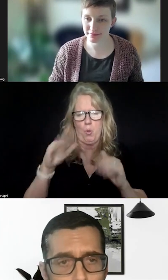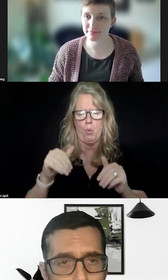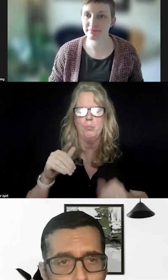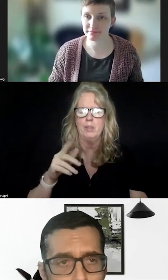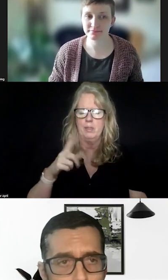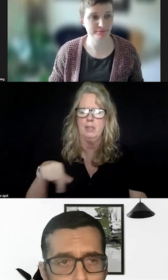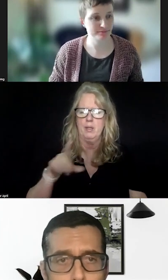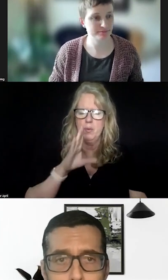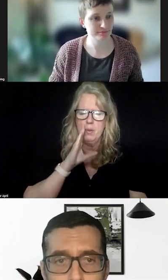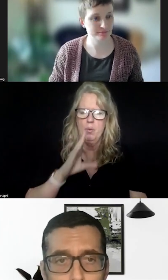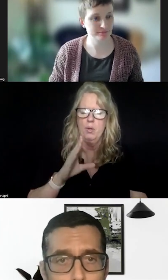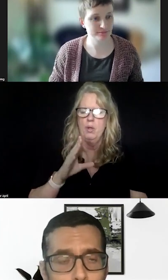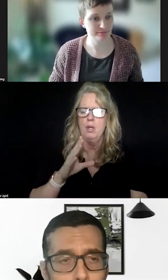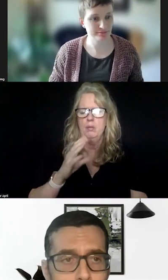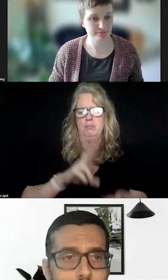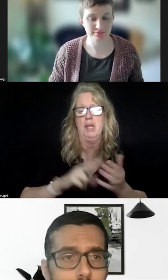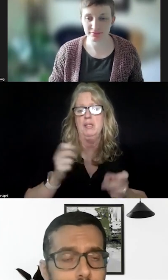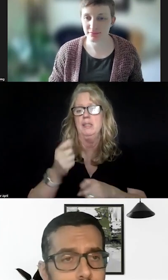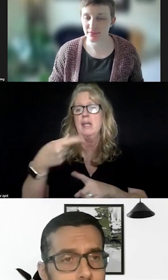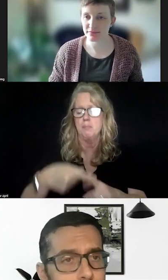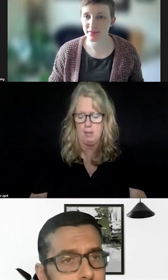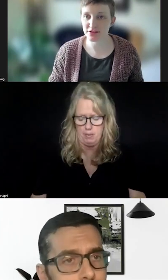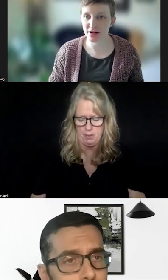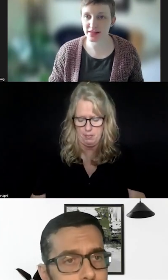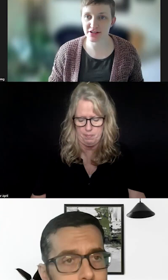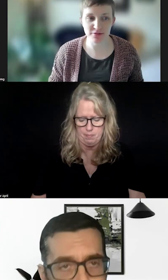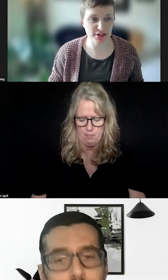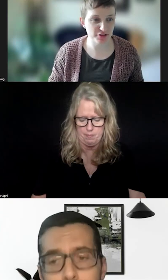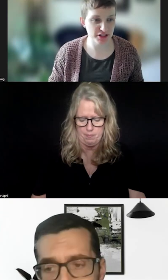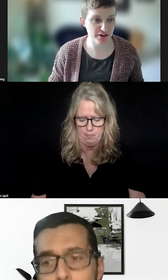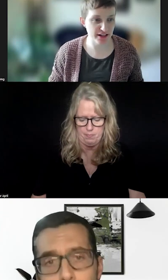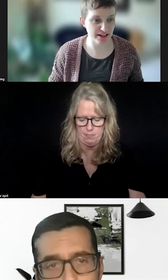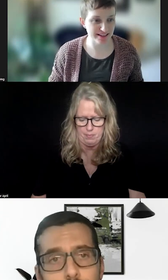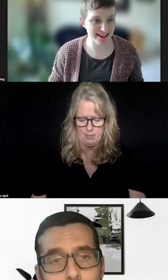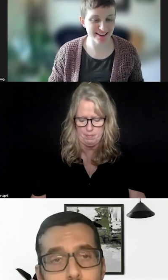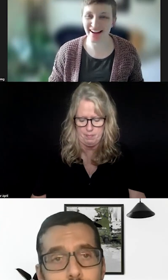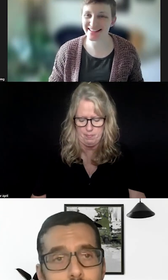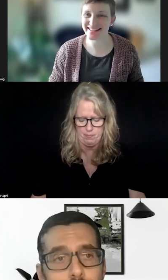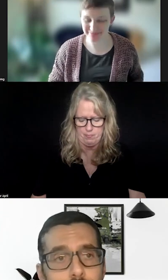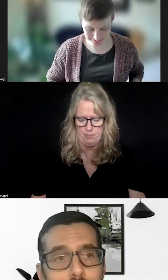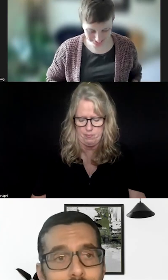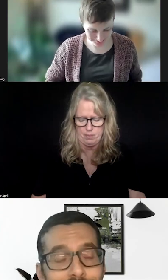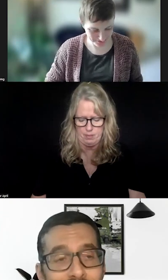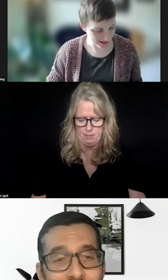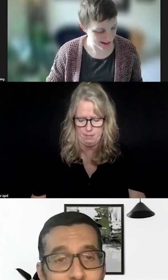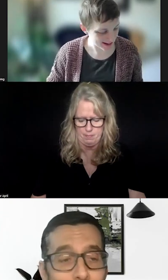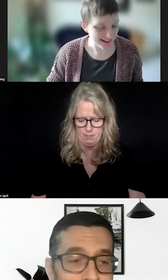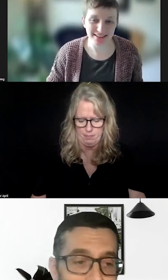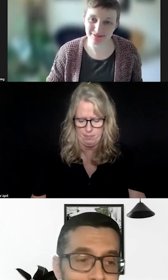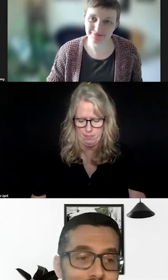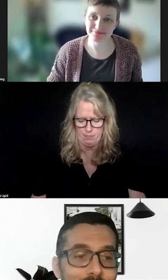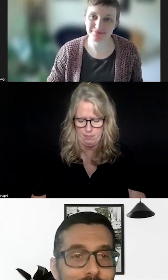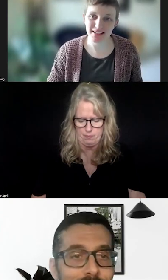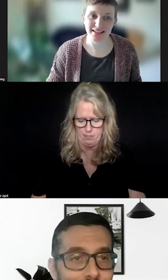the bill gets signed next month. That's great. Thank you so much for sharing, and congrats. Yeah, thank you.